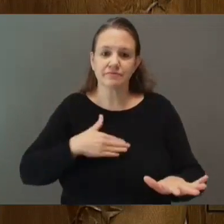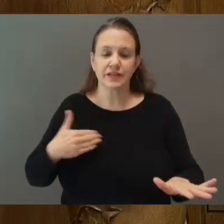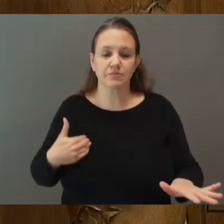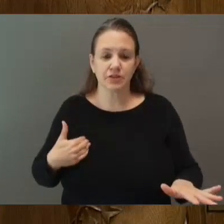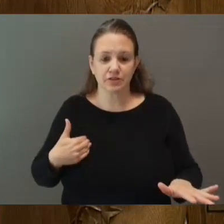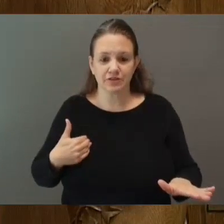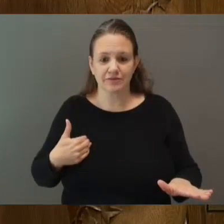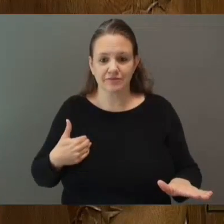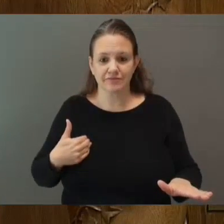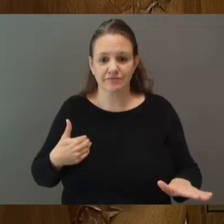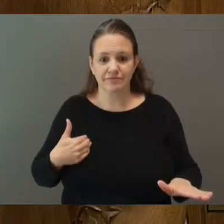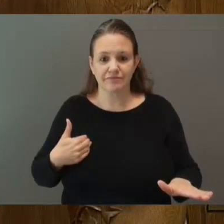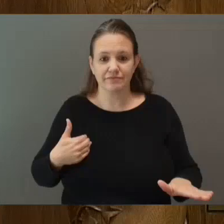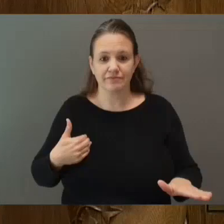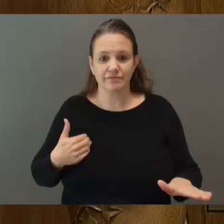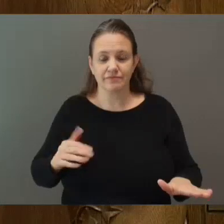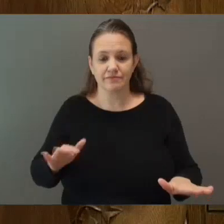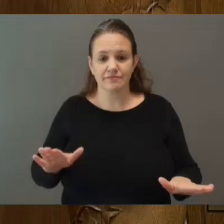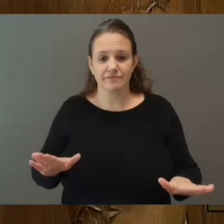Members.